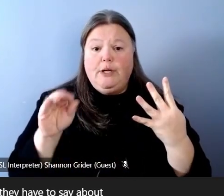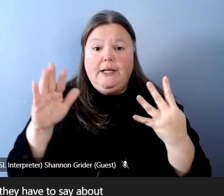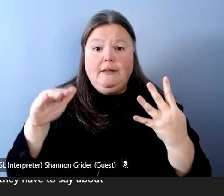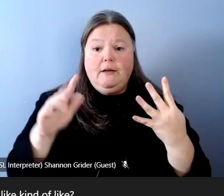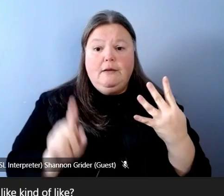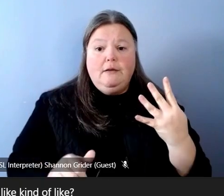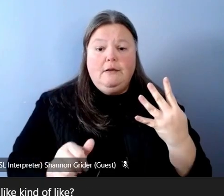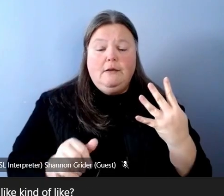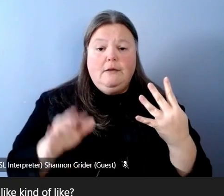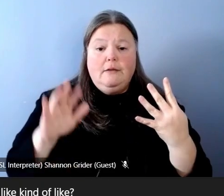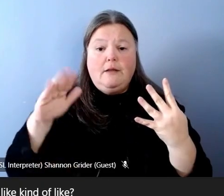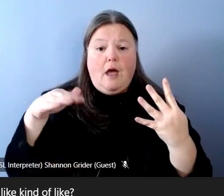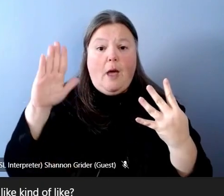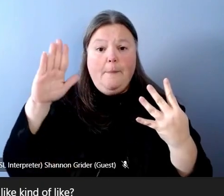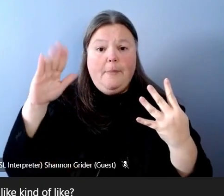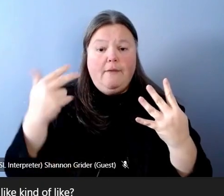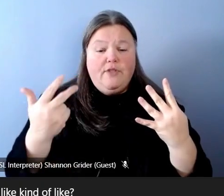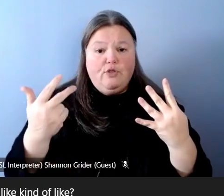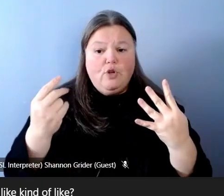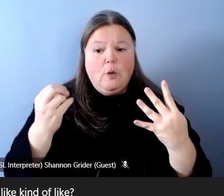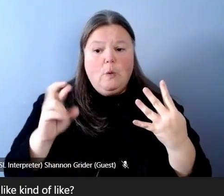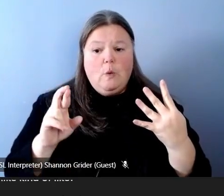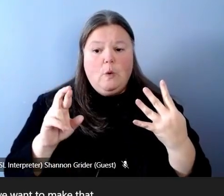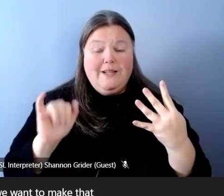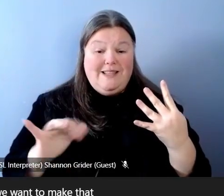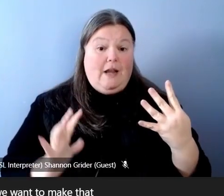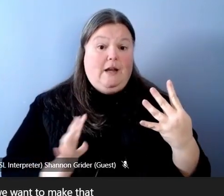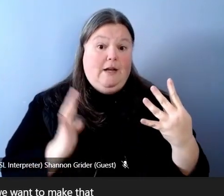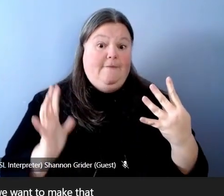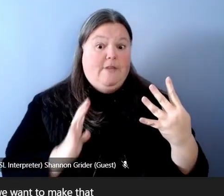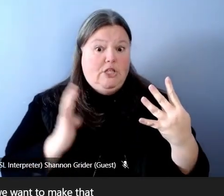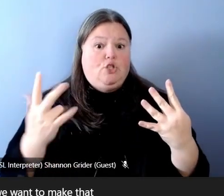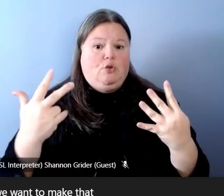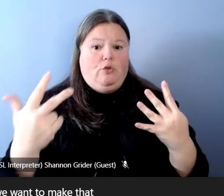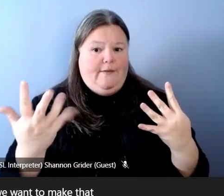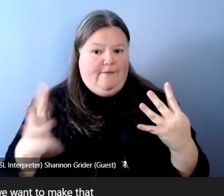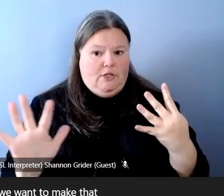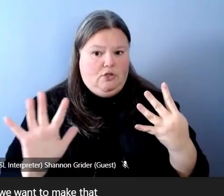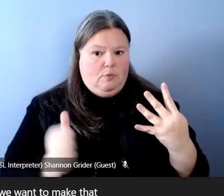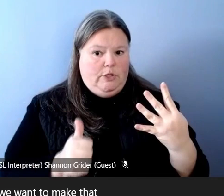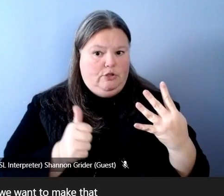pile of the 3, or do we want to make that one of the official 3 to send off?